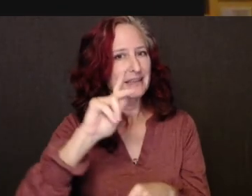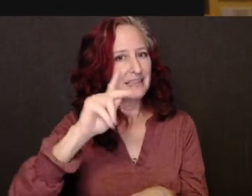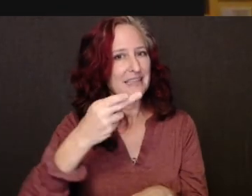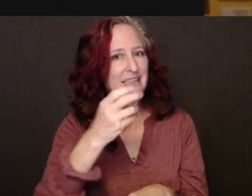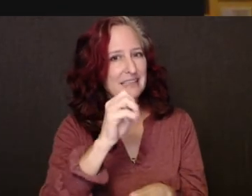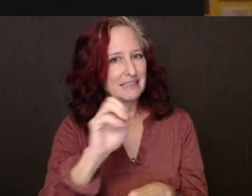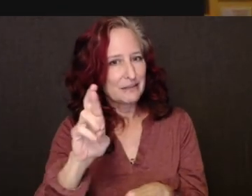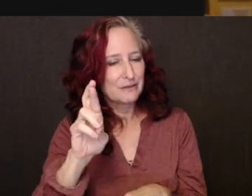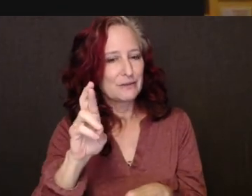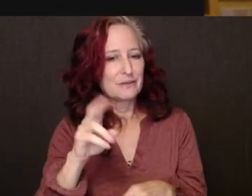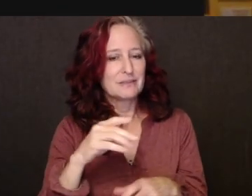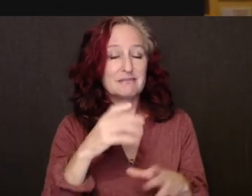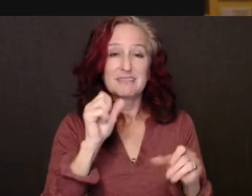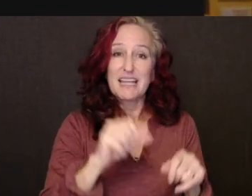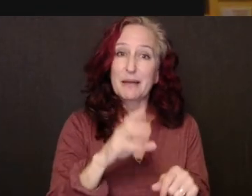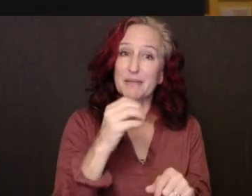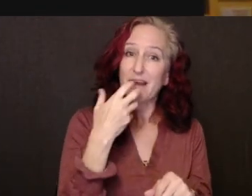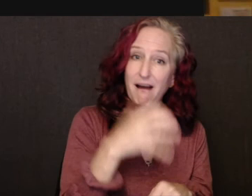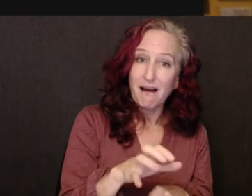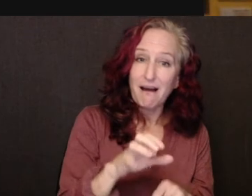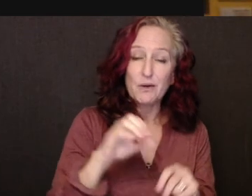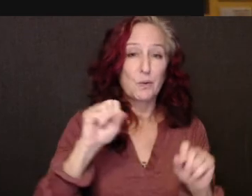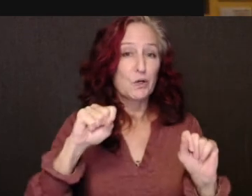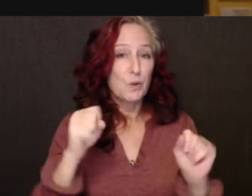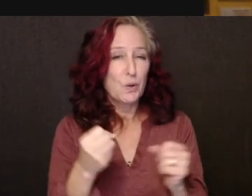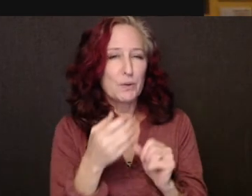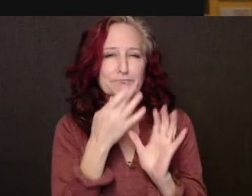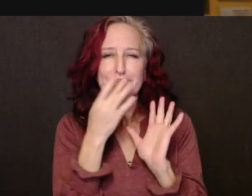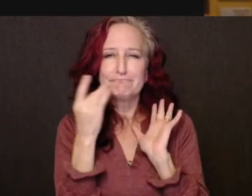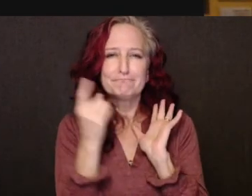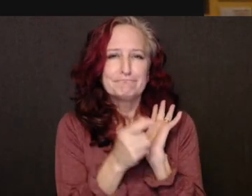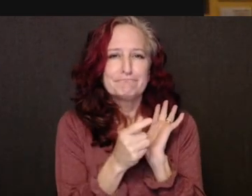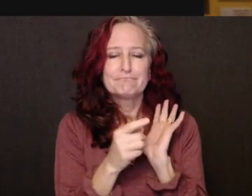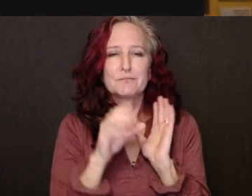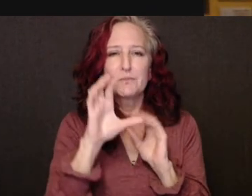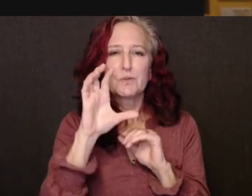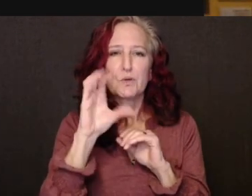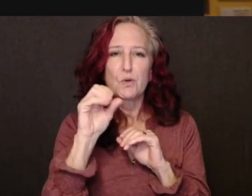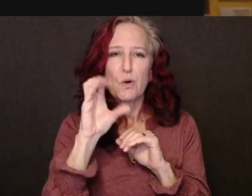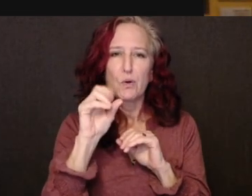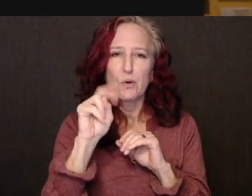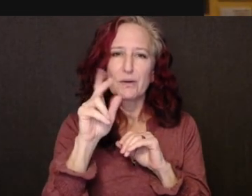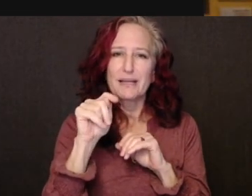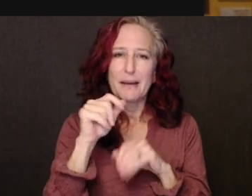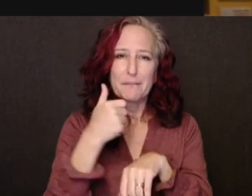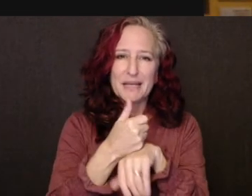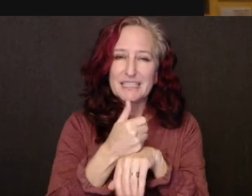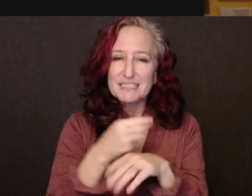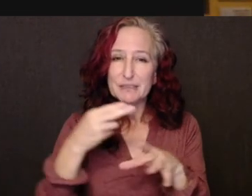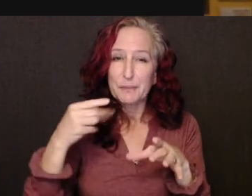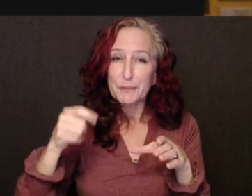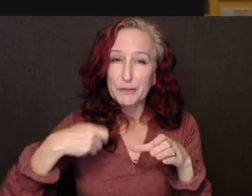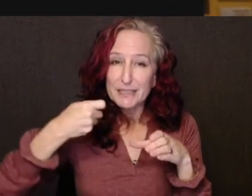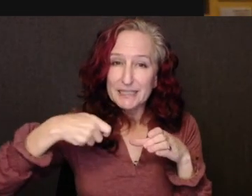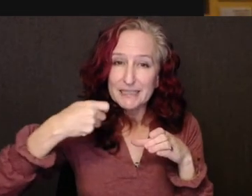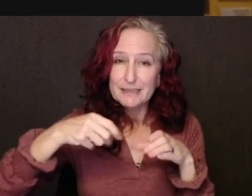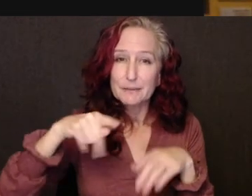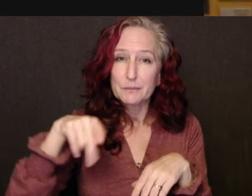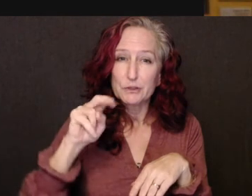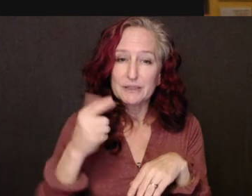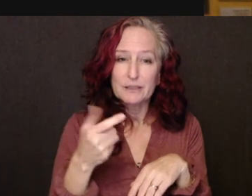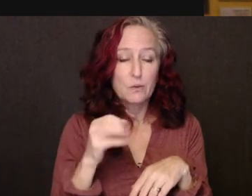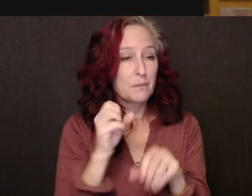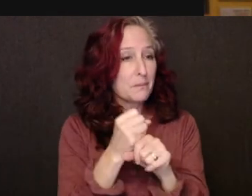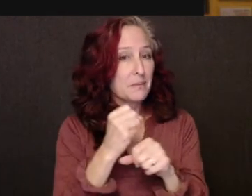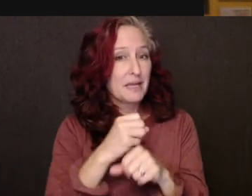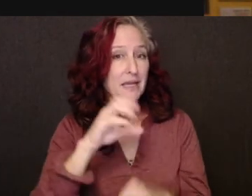Or with Chef Shruti's kheer sort of layered parfait, she mentioned you could just make the kheer and